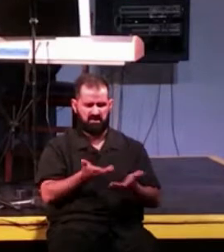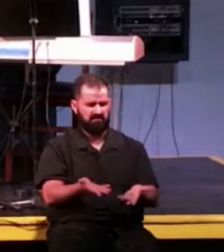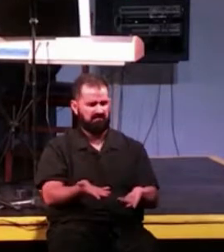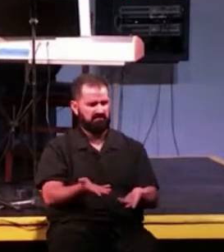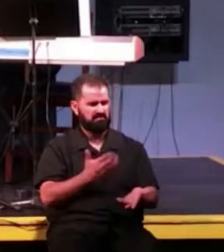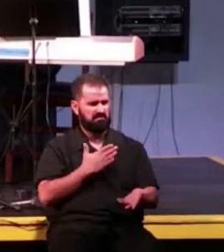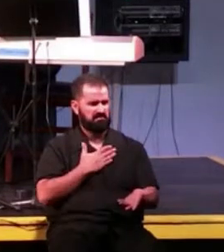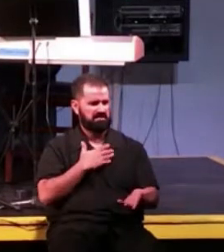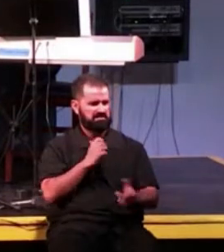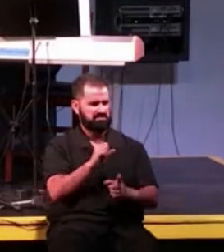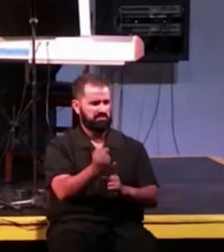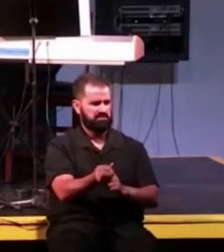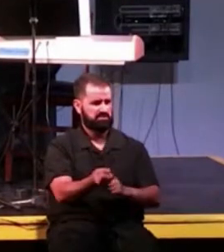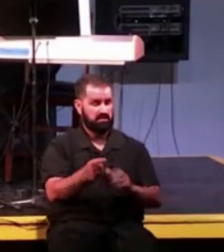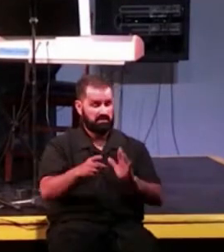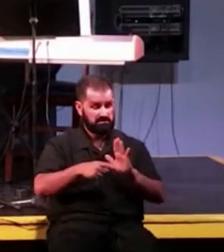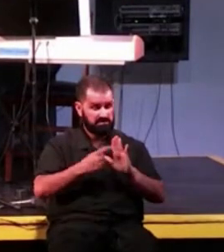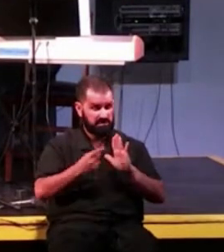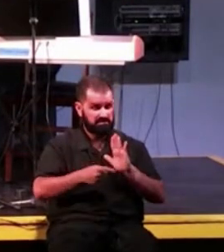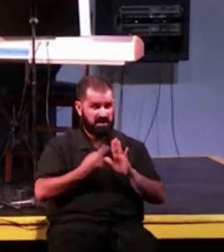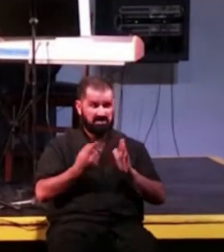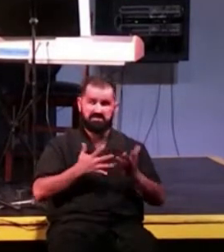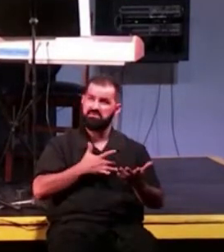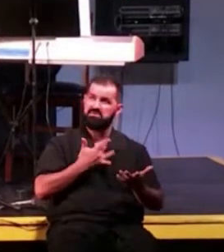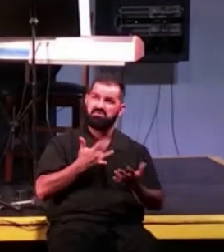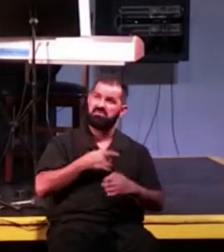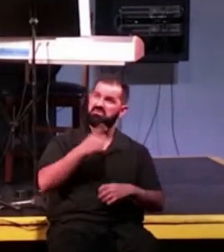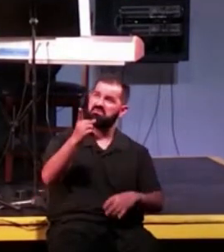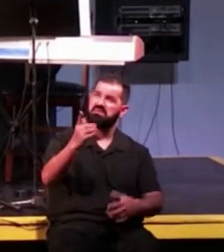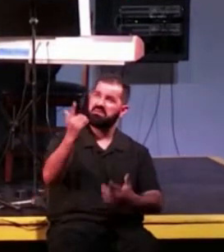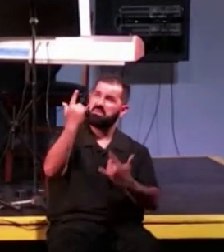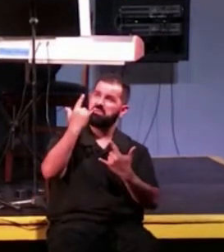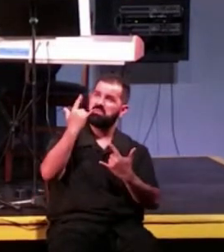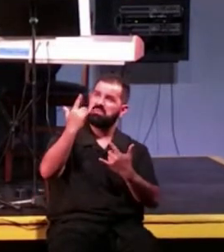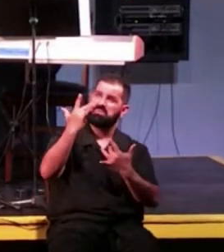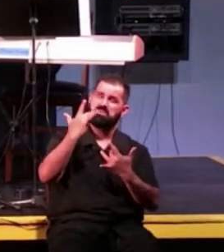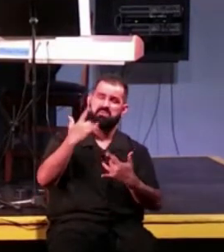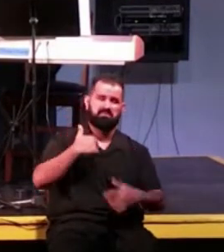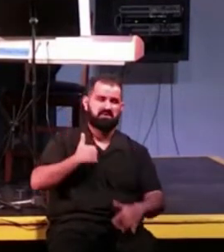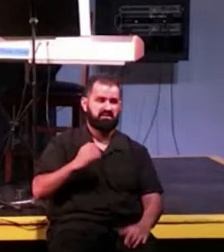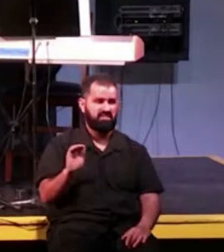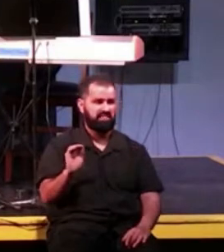It sometimes feels like God doesn't have a lot of compassion.